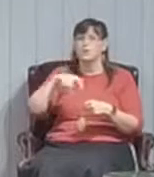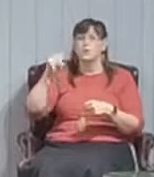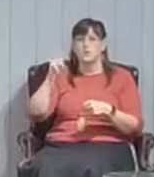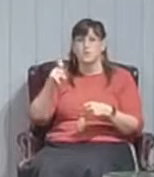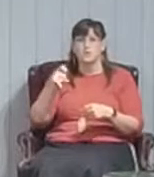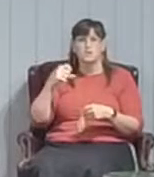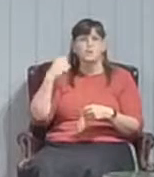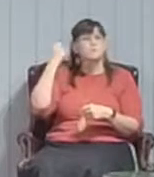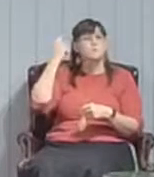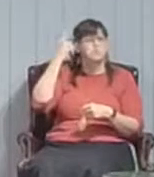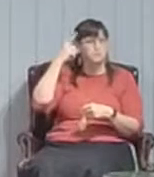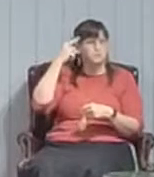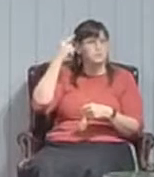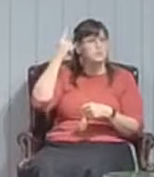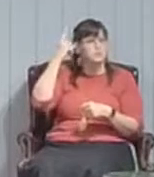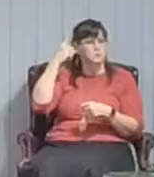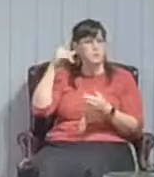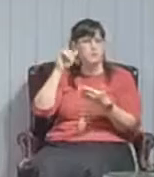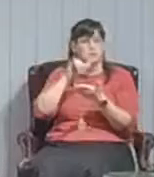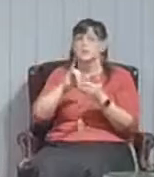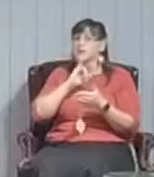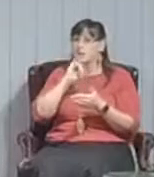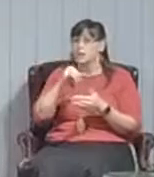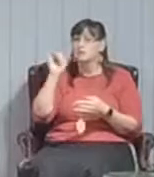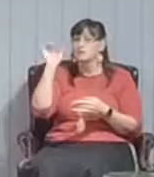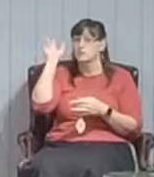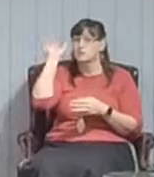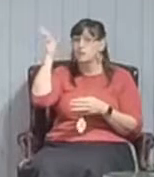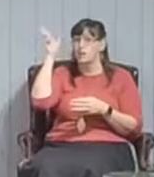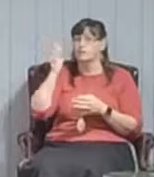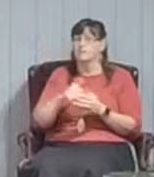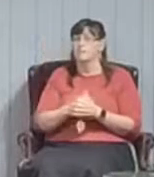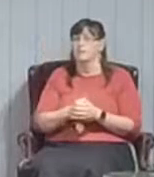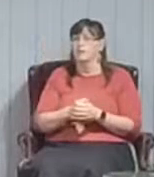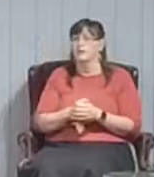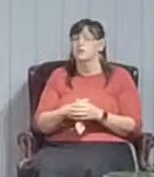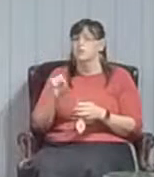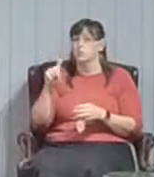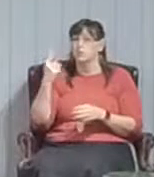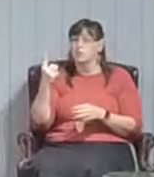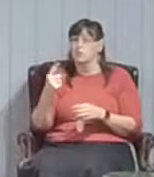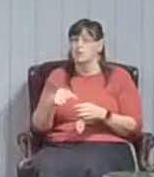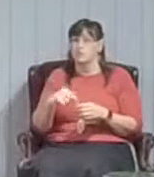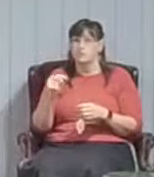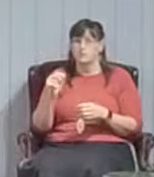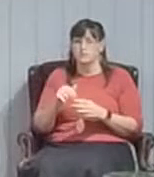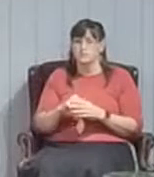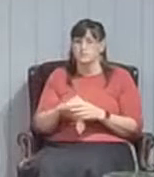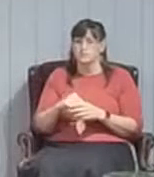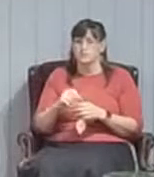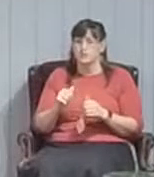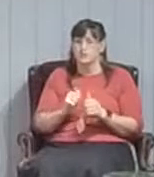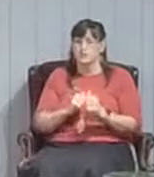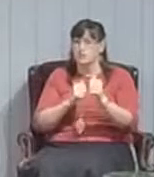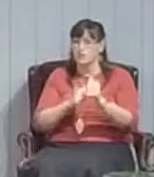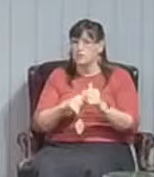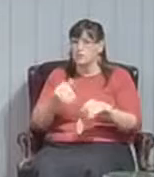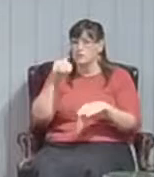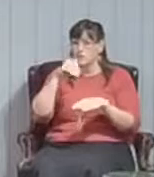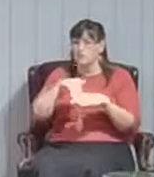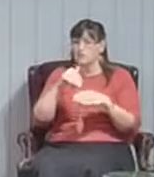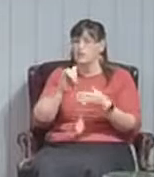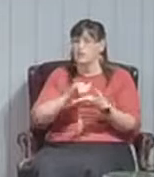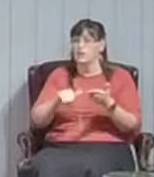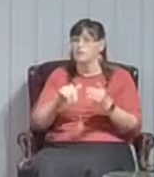suspect that it is Satan or one of his devils that is involved in that.